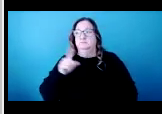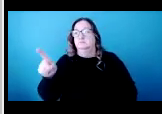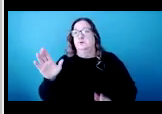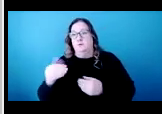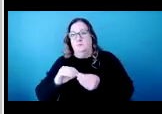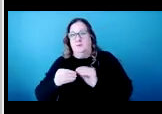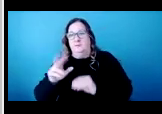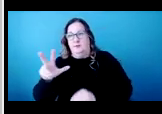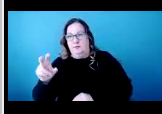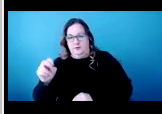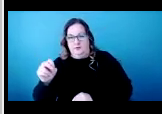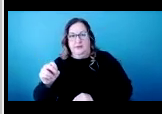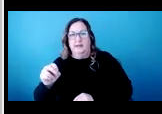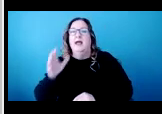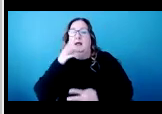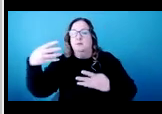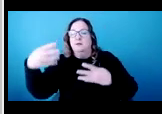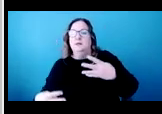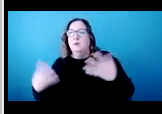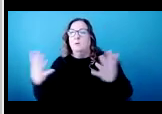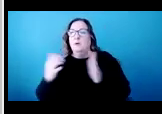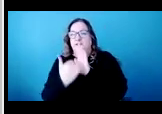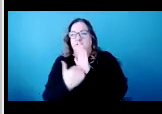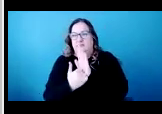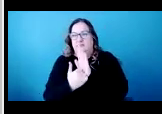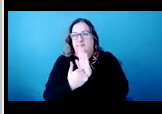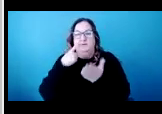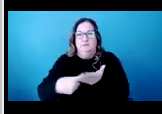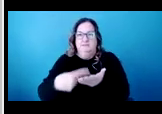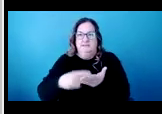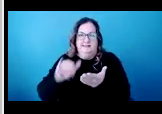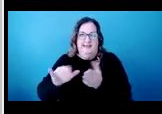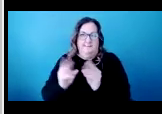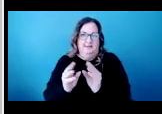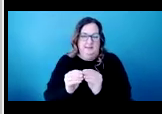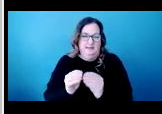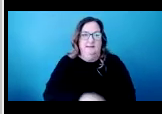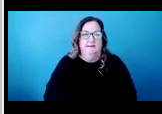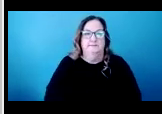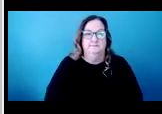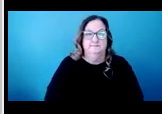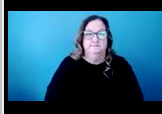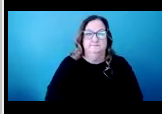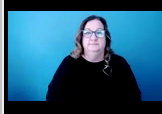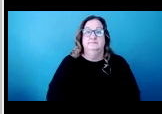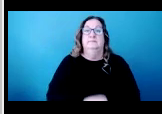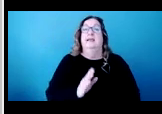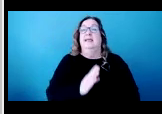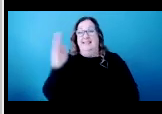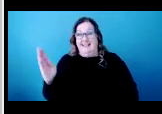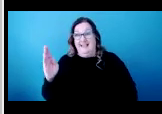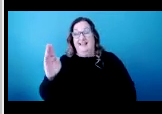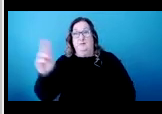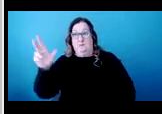and it'll show you everything they're talking about that day, that meeting. And then over here on the right, you can see a list of all of the people on